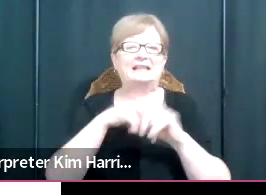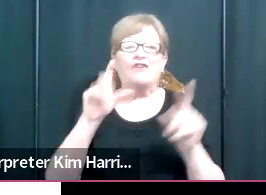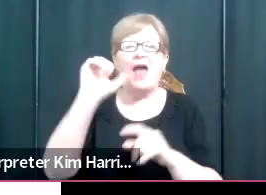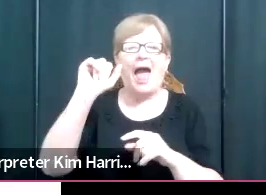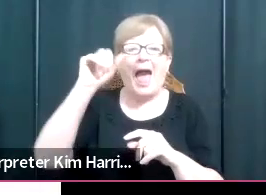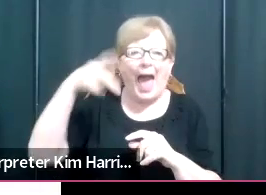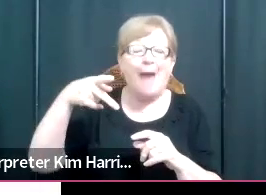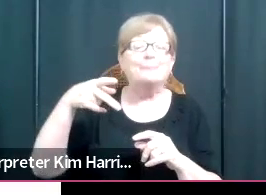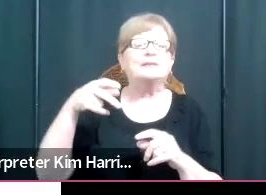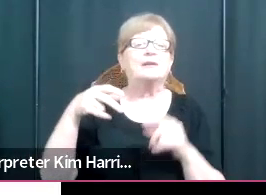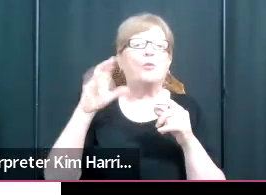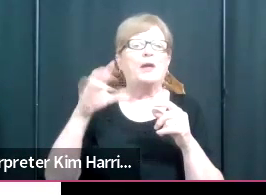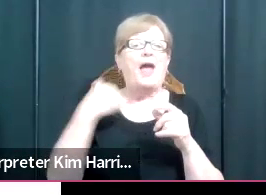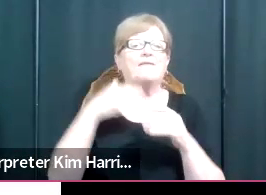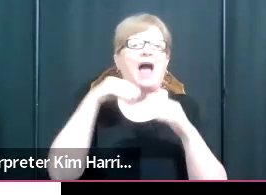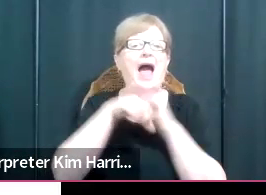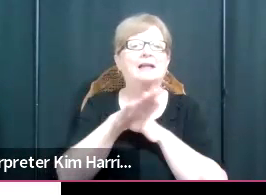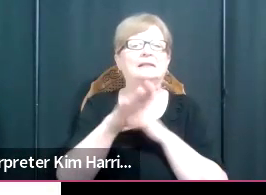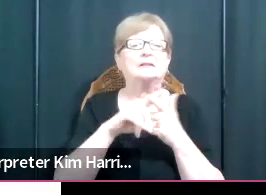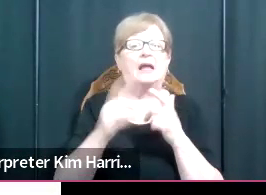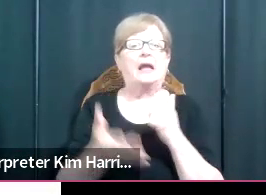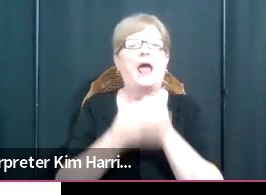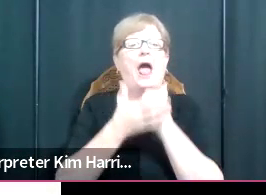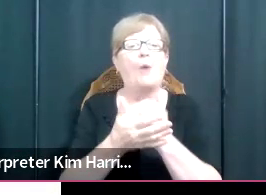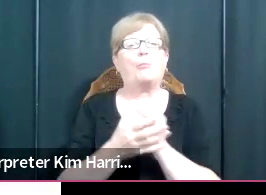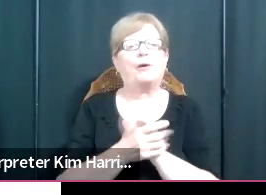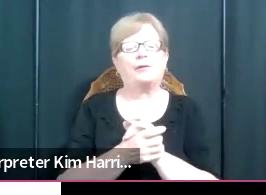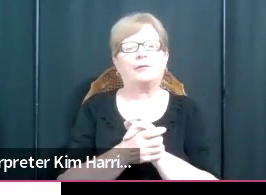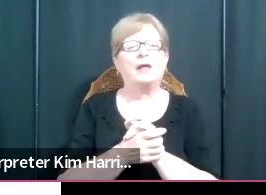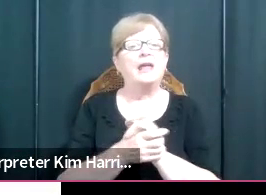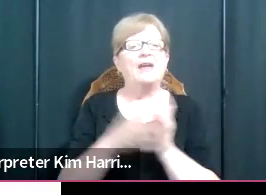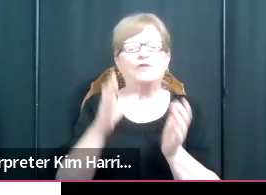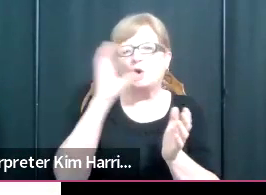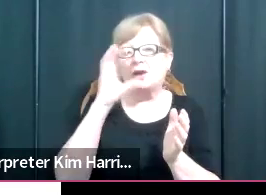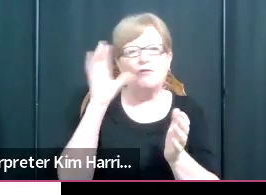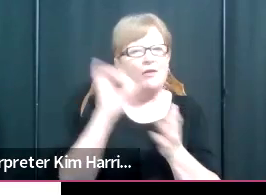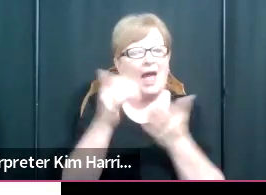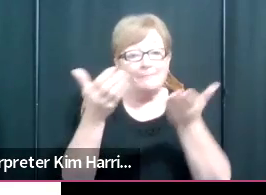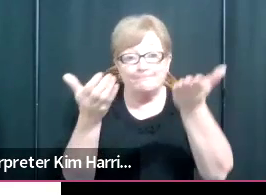we have access to that can help if you're looking for that,